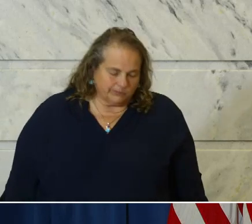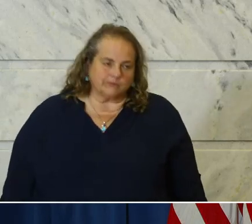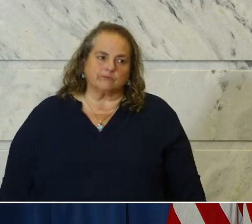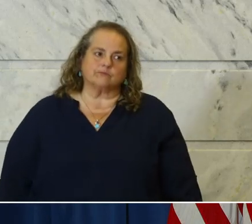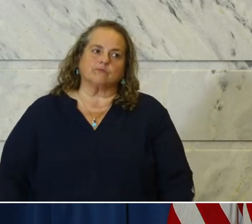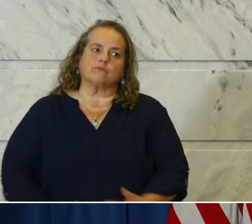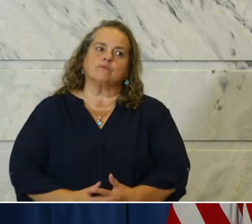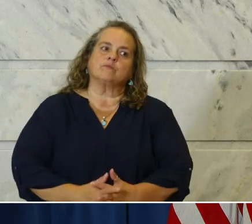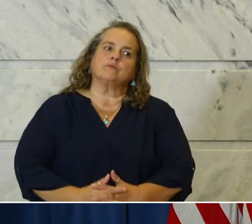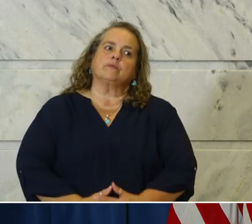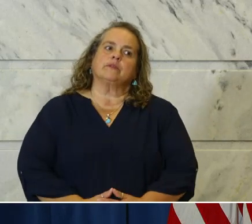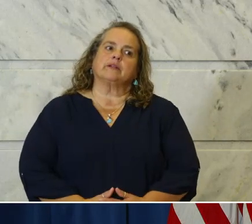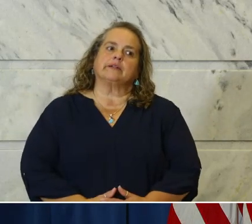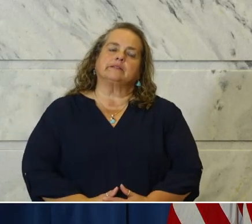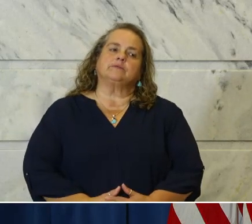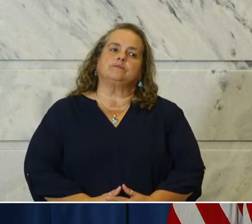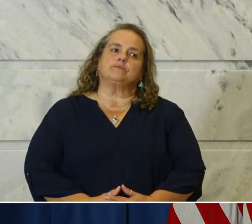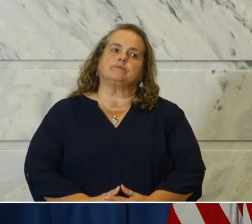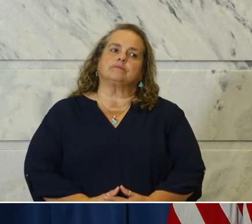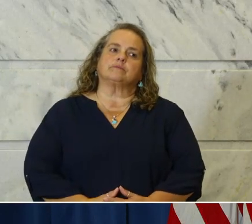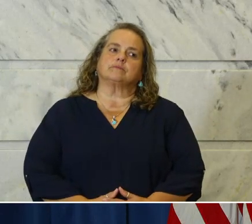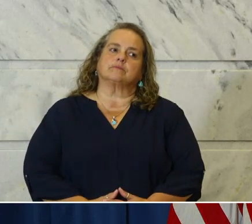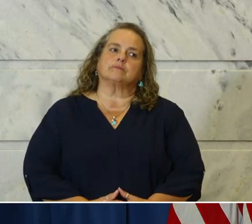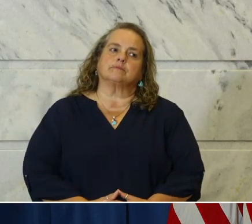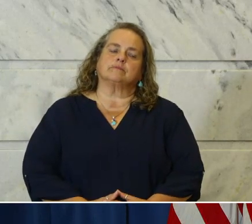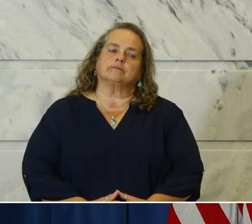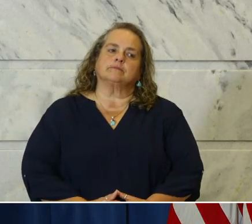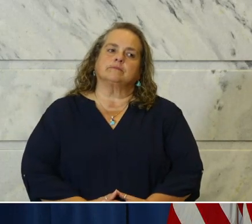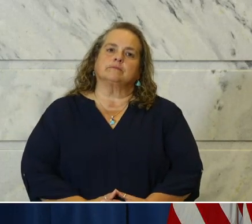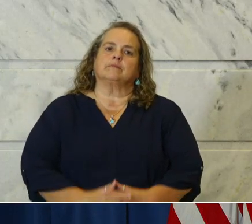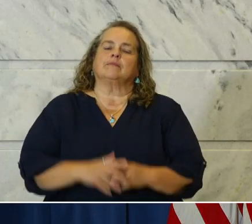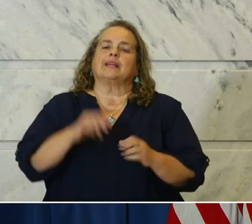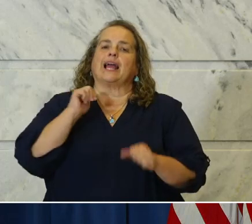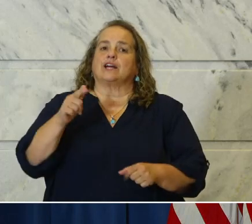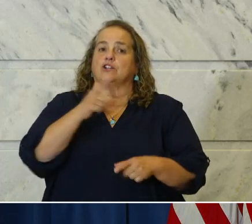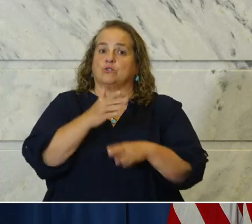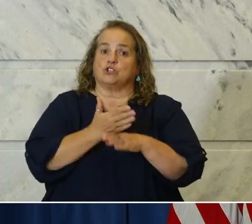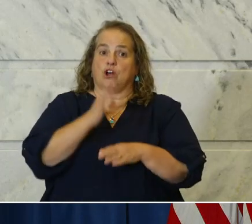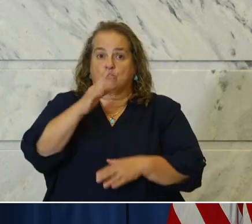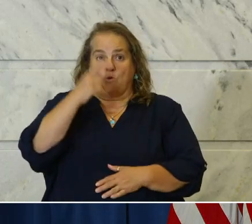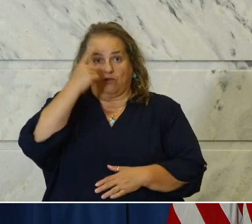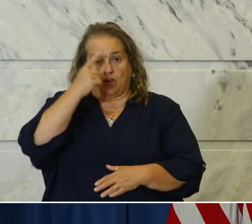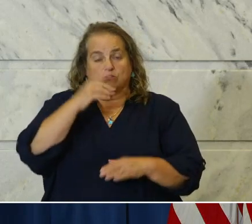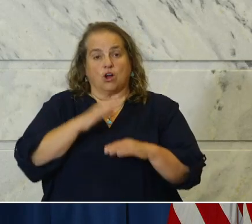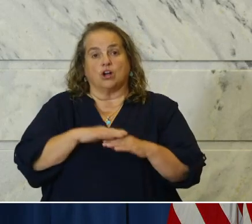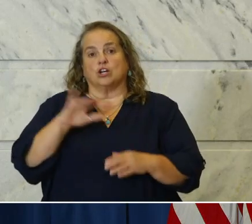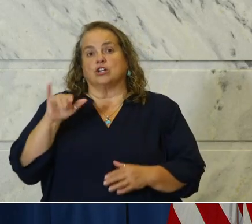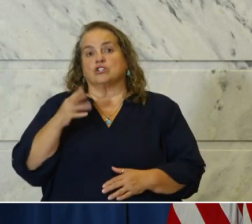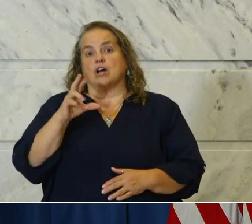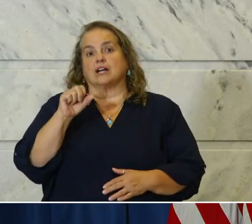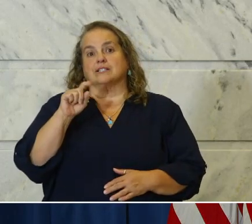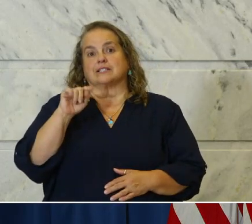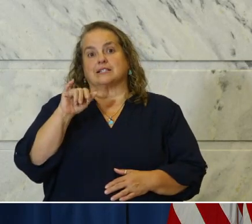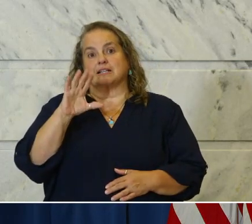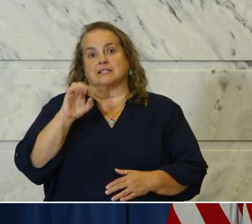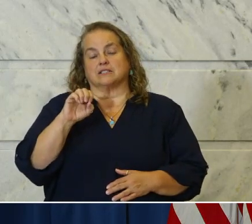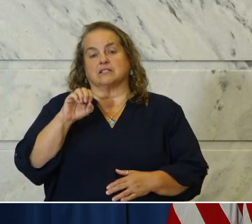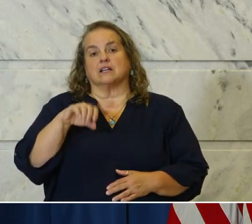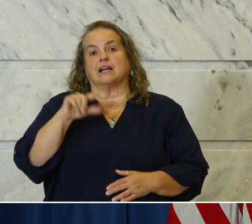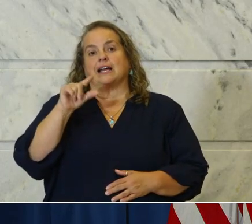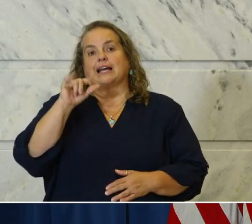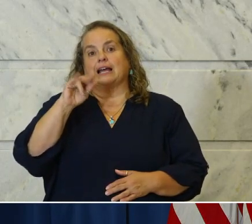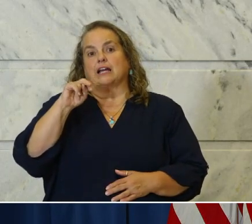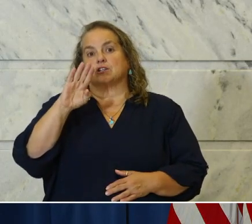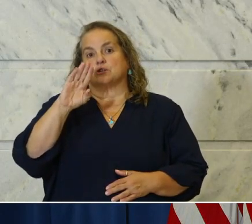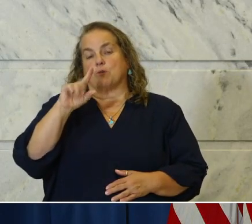and do you believe there should be a vote on a Supreme Court nominee before this upcoming election? The question is my thoughts on the passing of